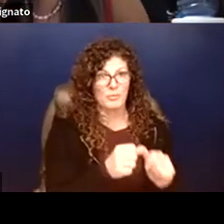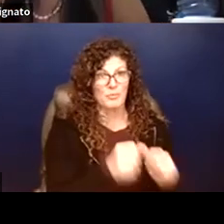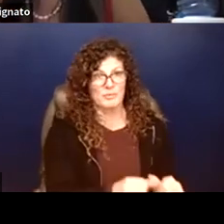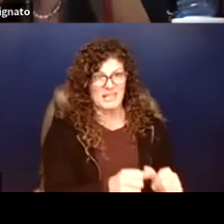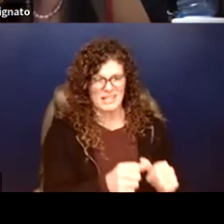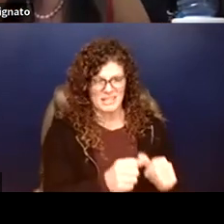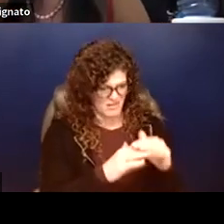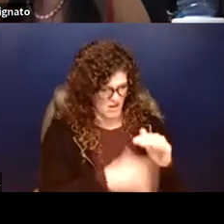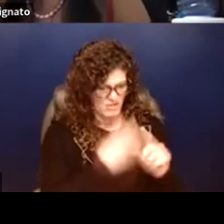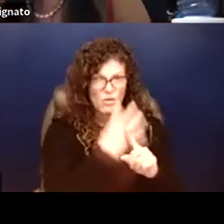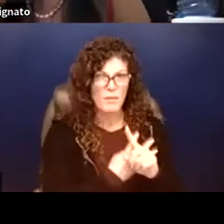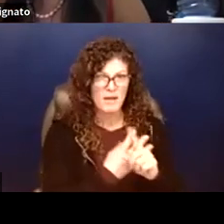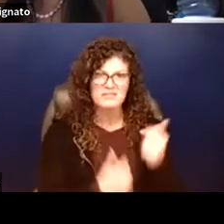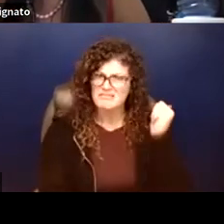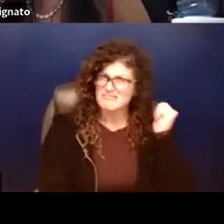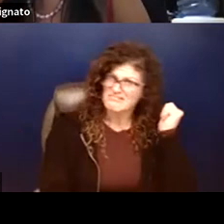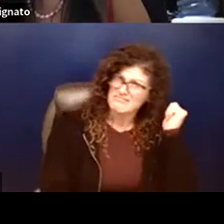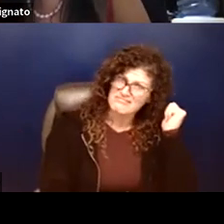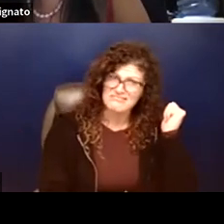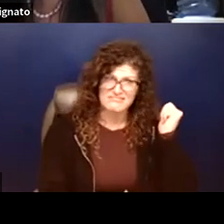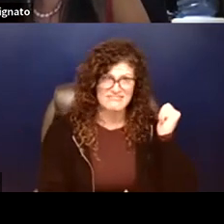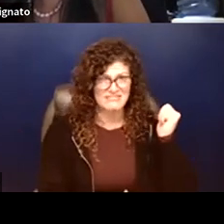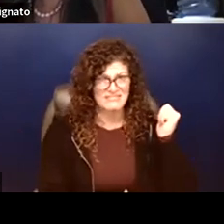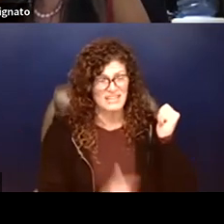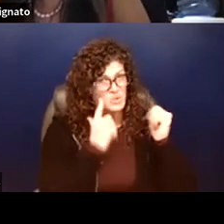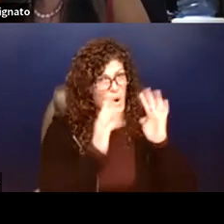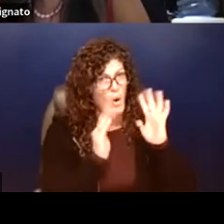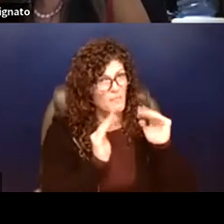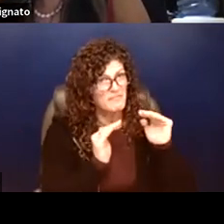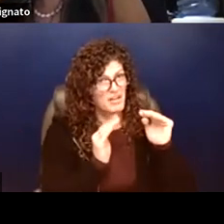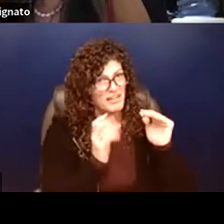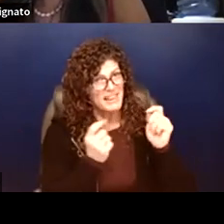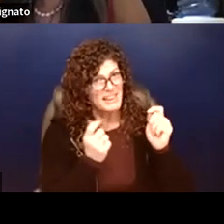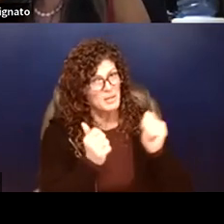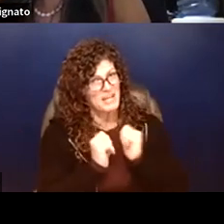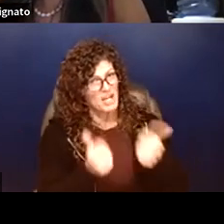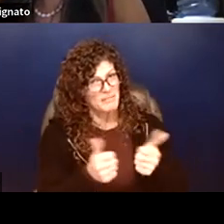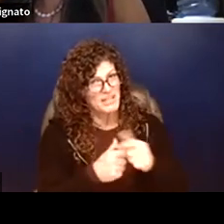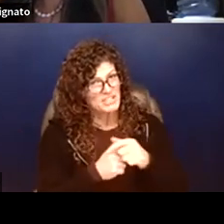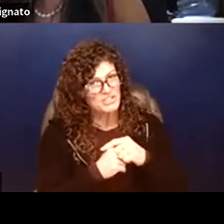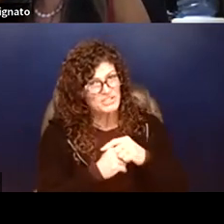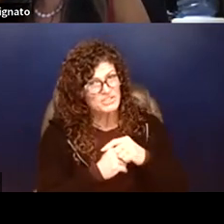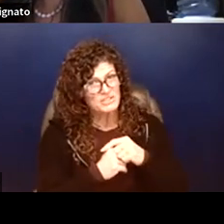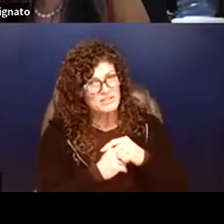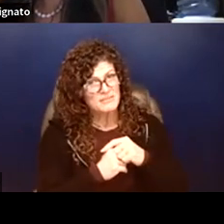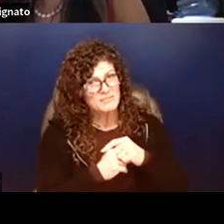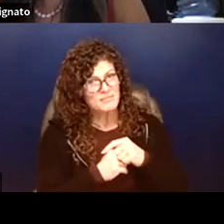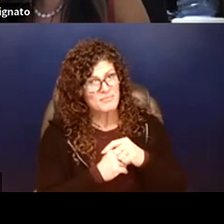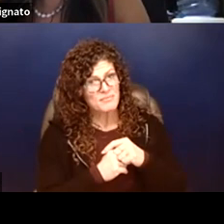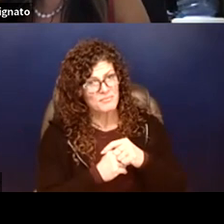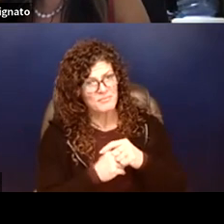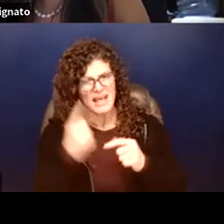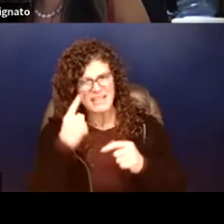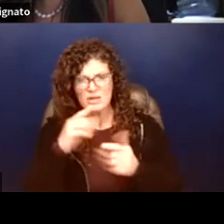4 months is a little ambitious. I'm hopeful, but it's a little ambitious. I think the school committee should take some